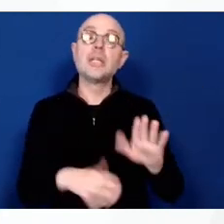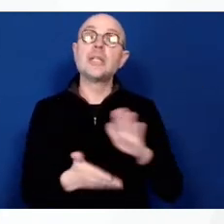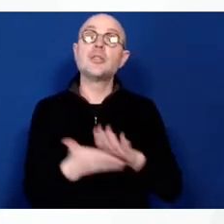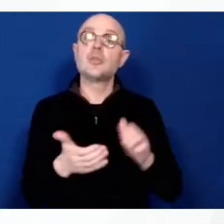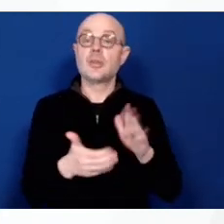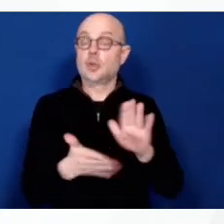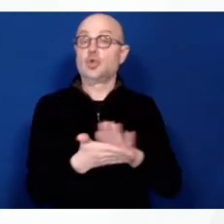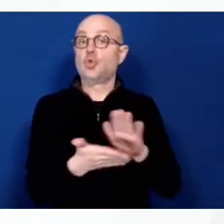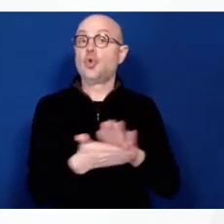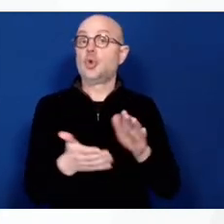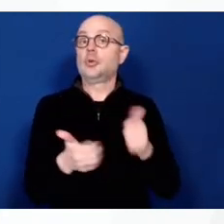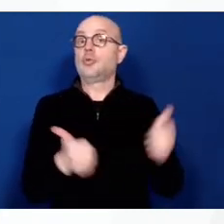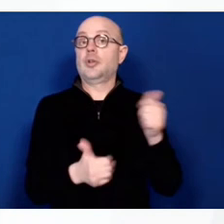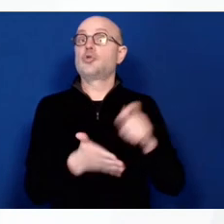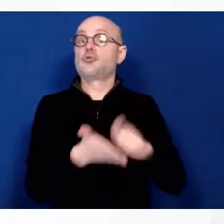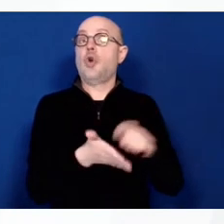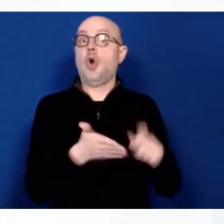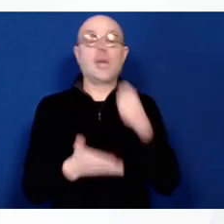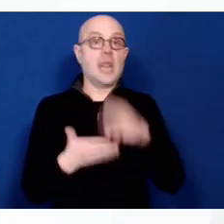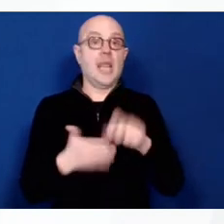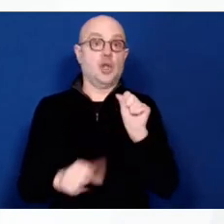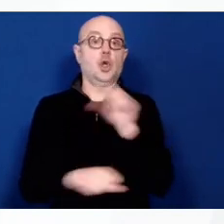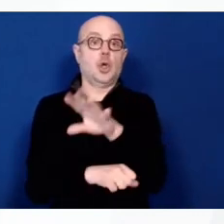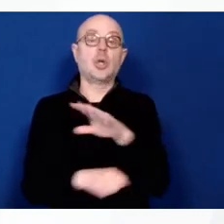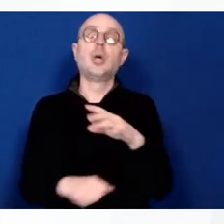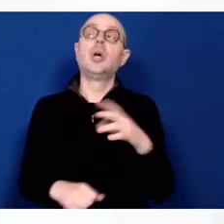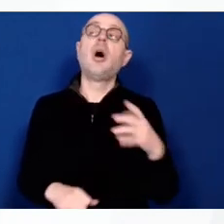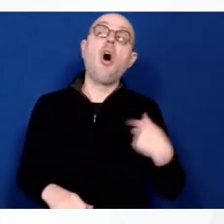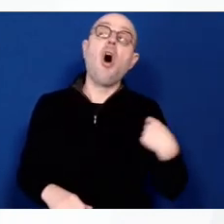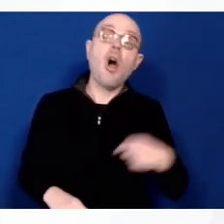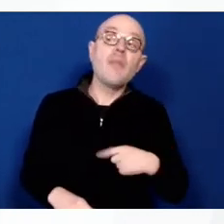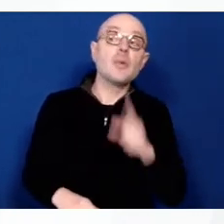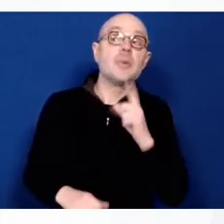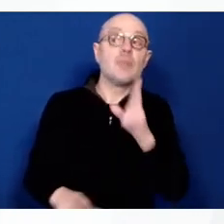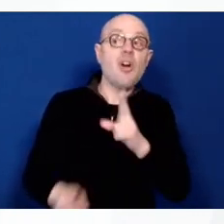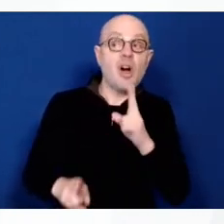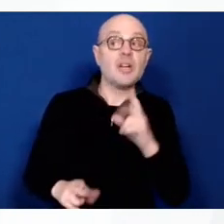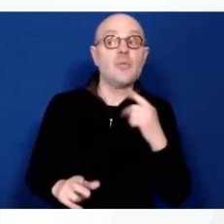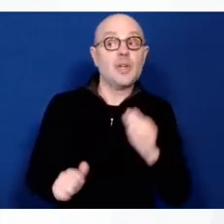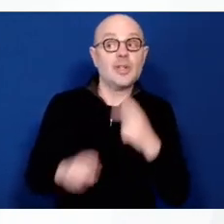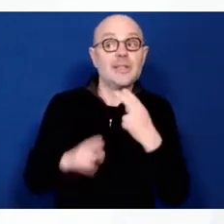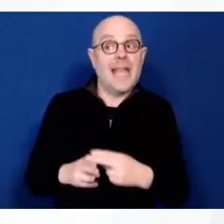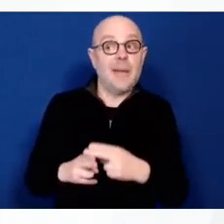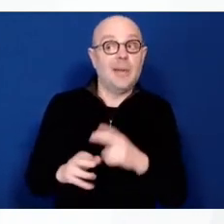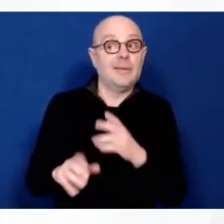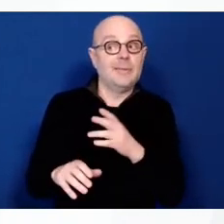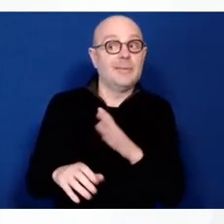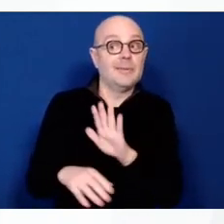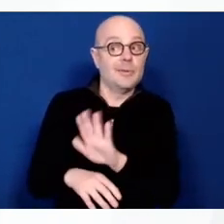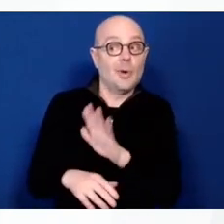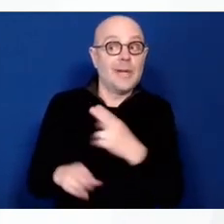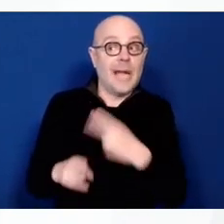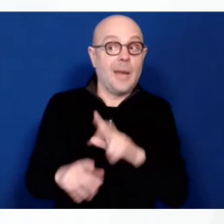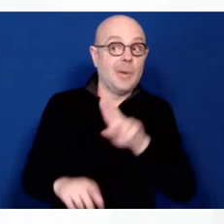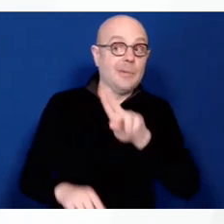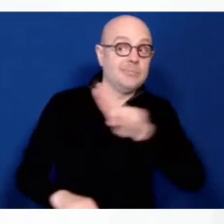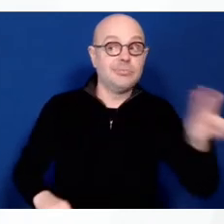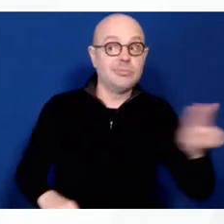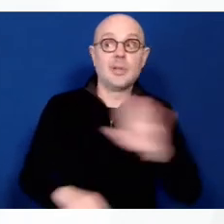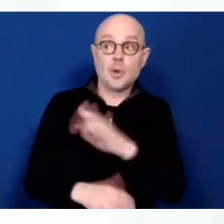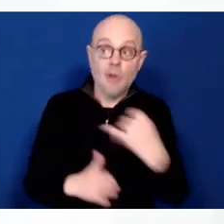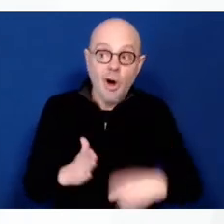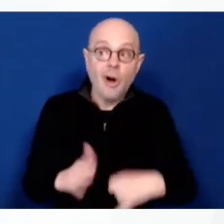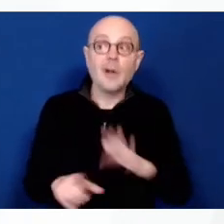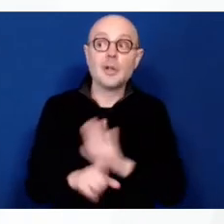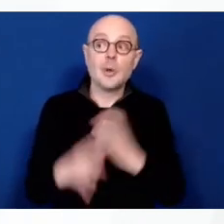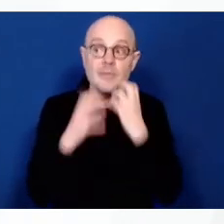Lawrence, quote, "We would all be enormously honored if the gallery were named after you. Your art, your humane values, and your